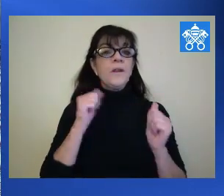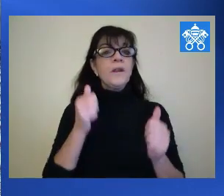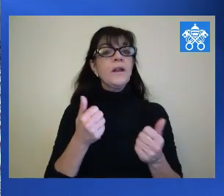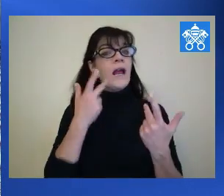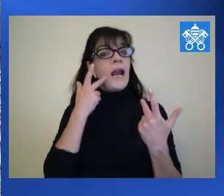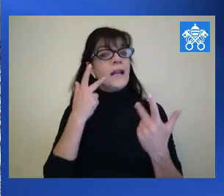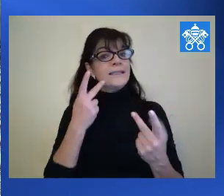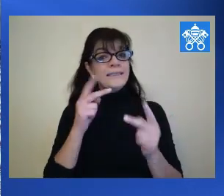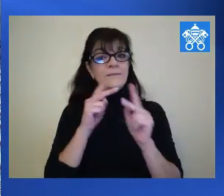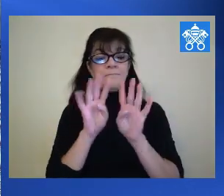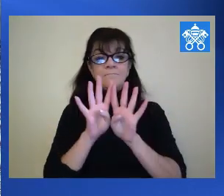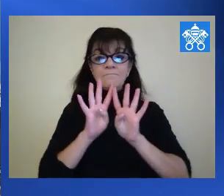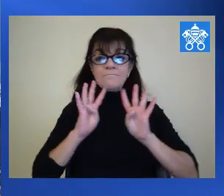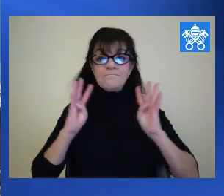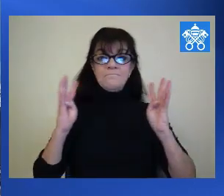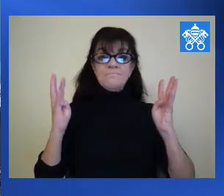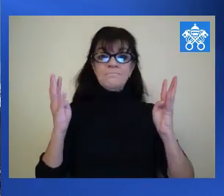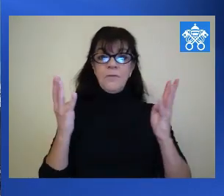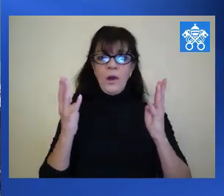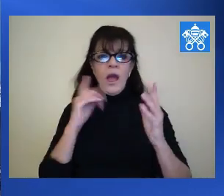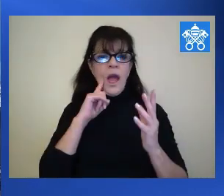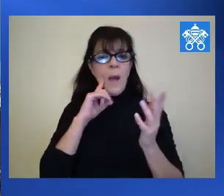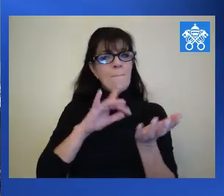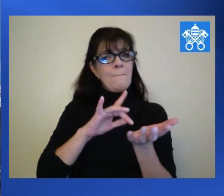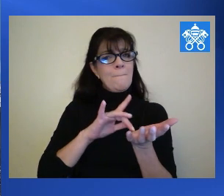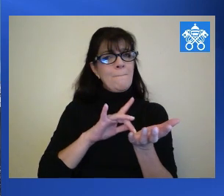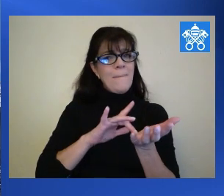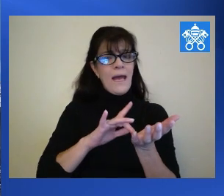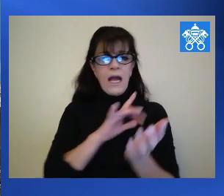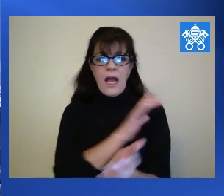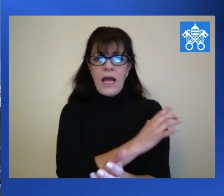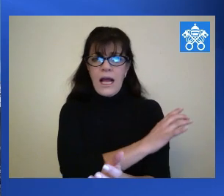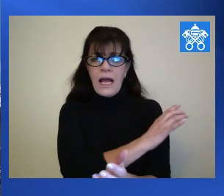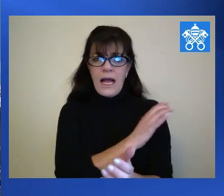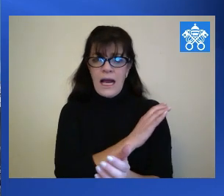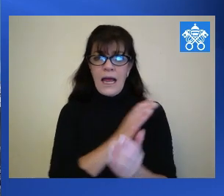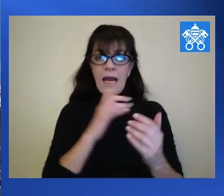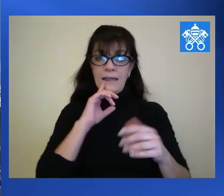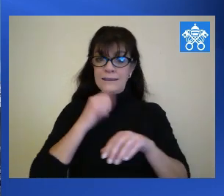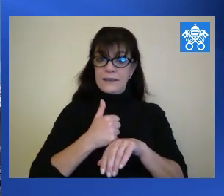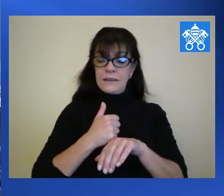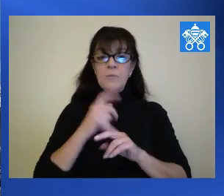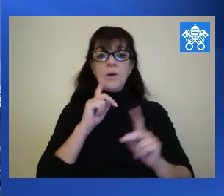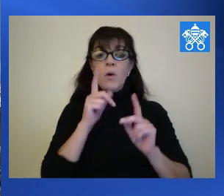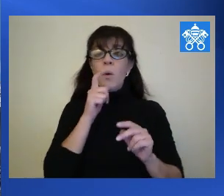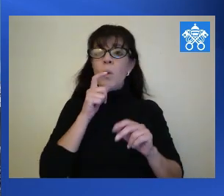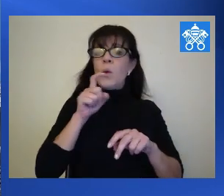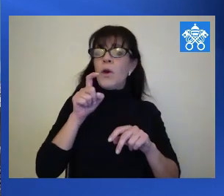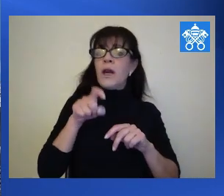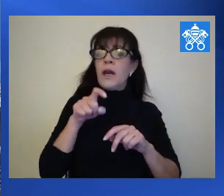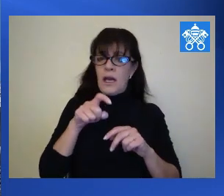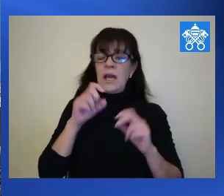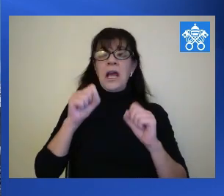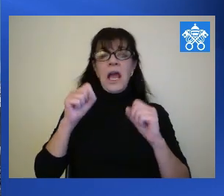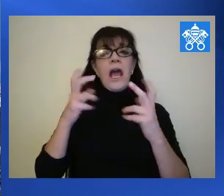We see in the background the temporary medical clinic set up. Those who are in need are able